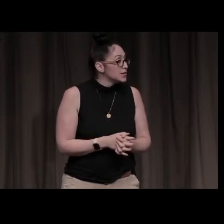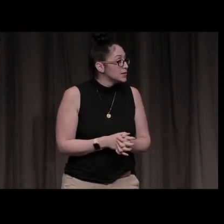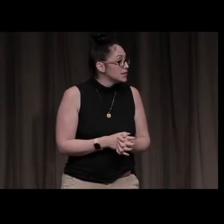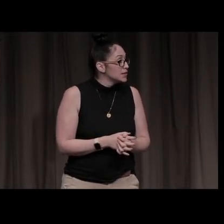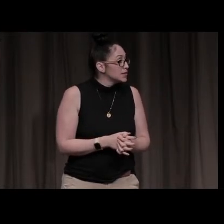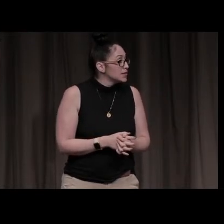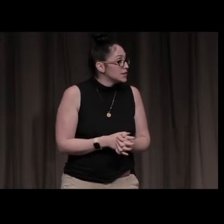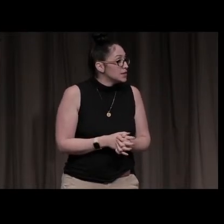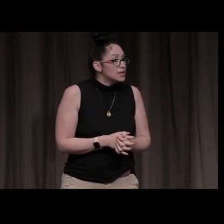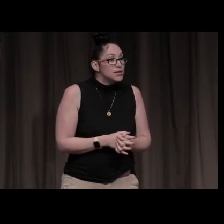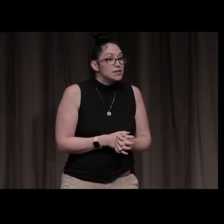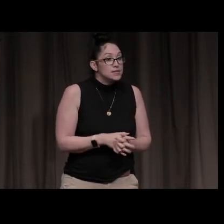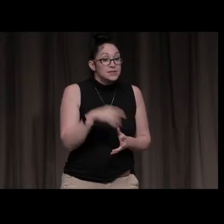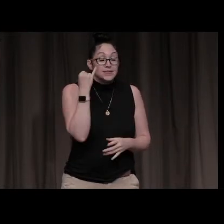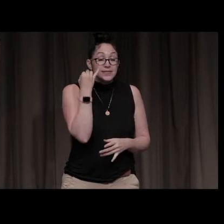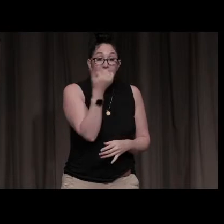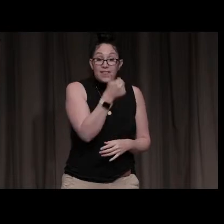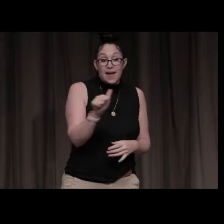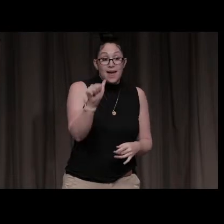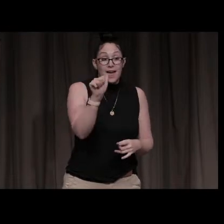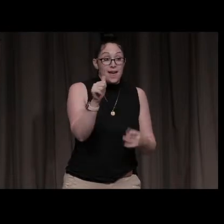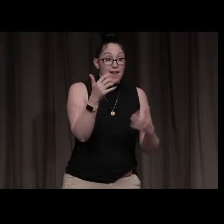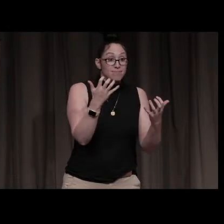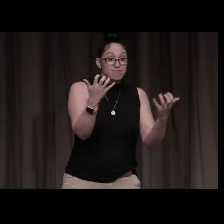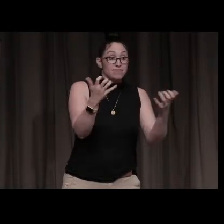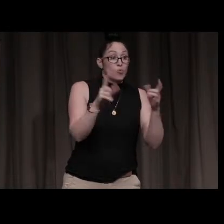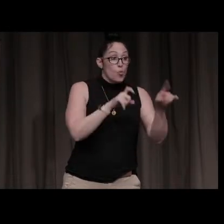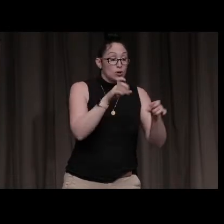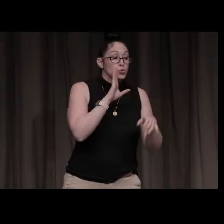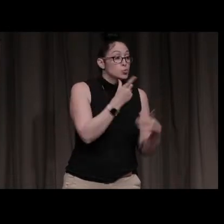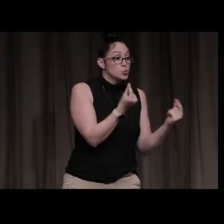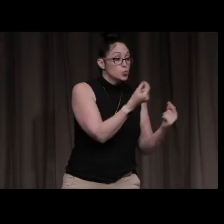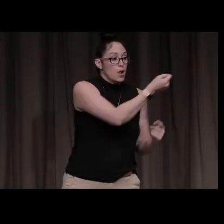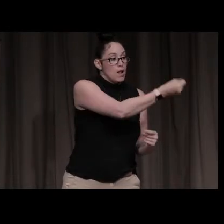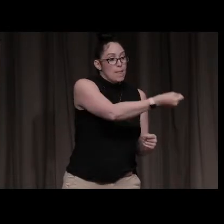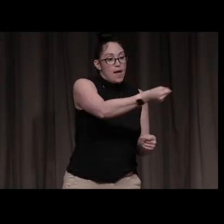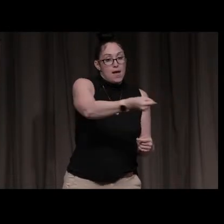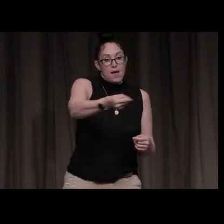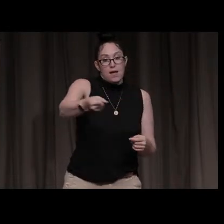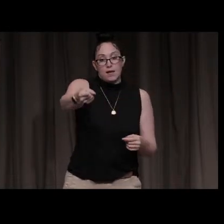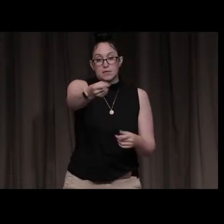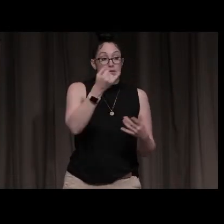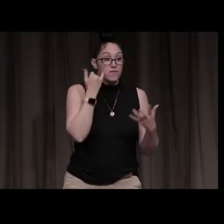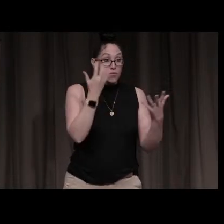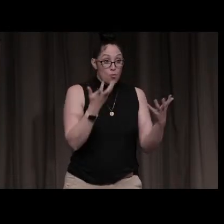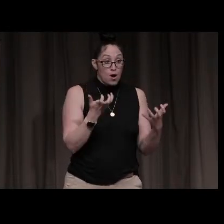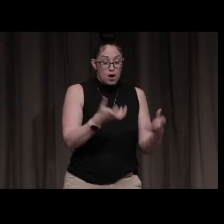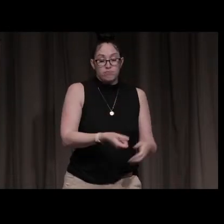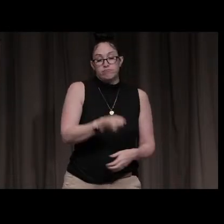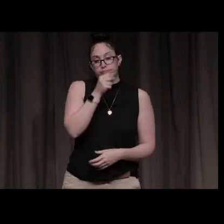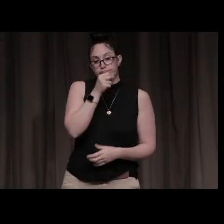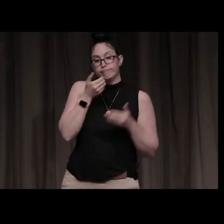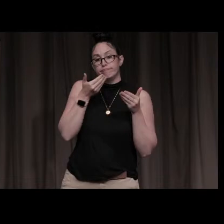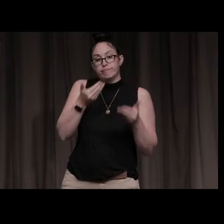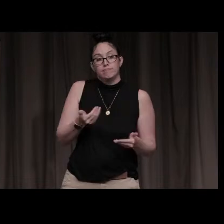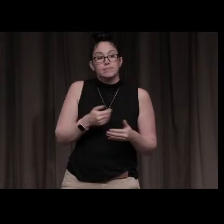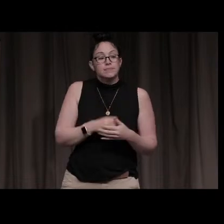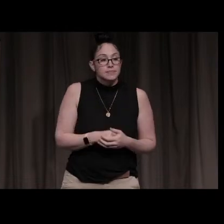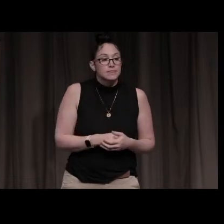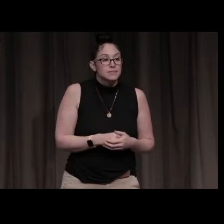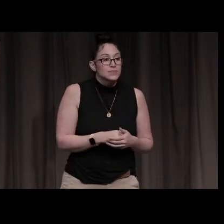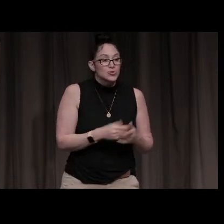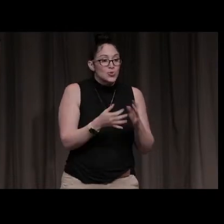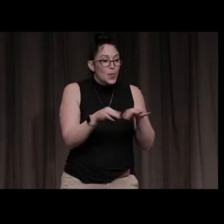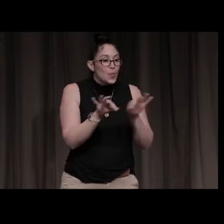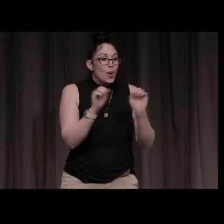here. Okay. If anyone has questions, we're going to pass this mic around. If anyone has questions, we're going to pass the mic around. That way everyone can hear it.